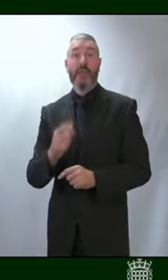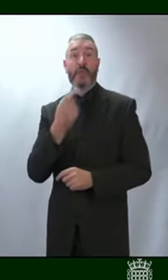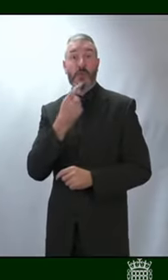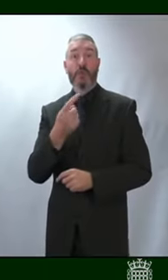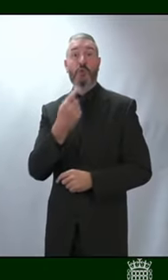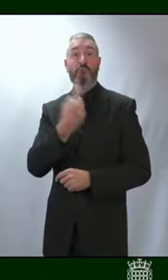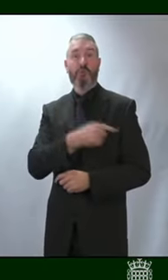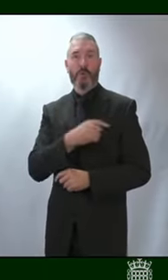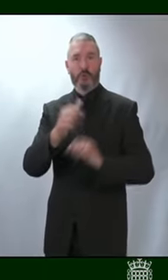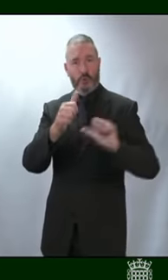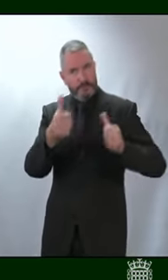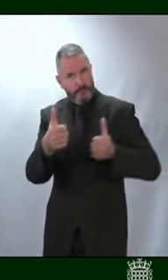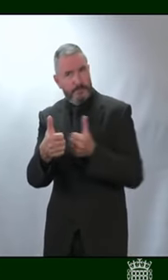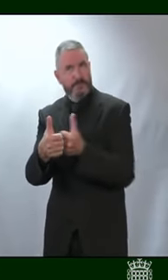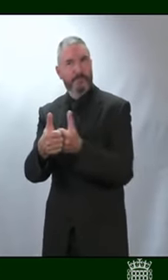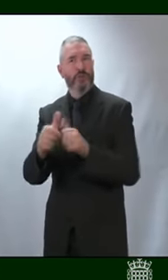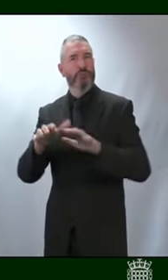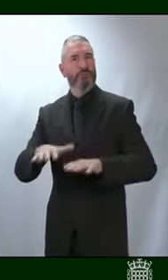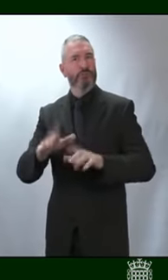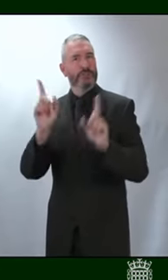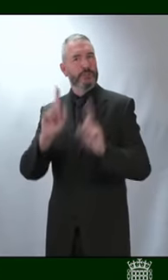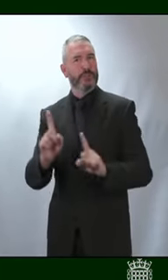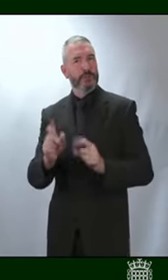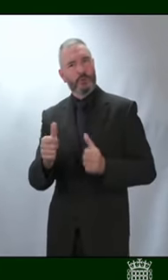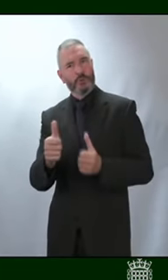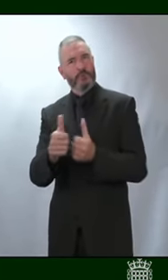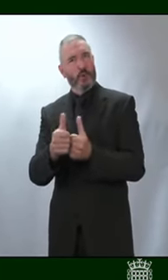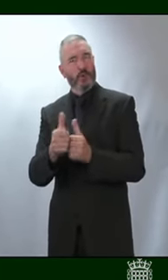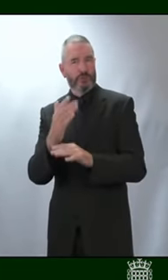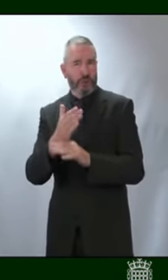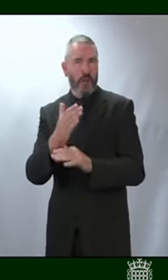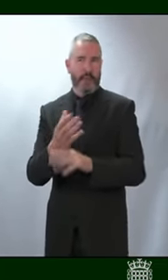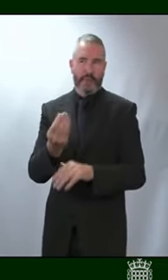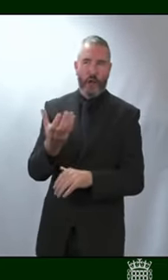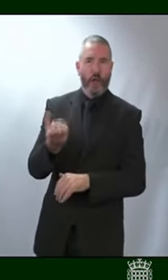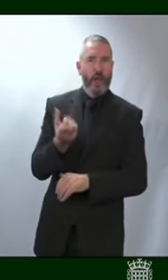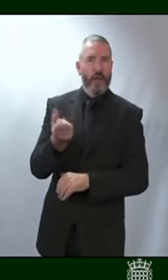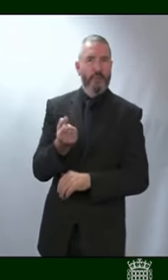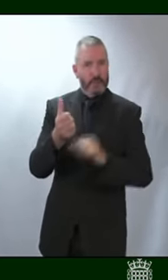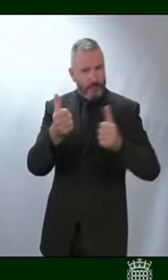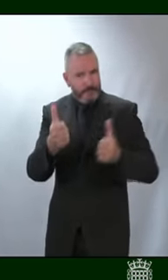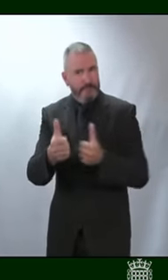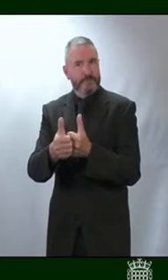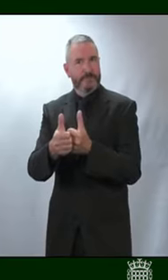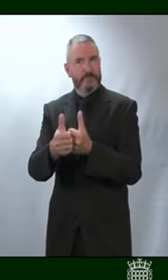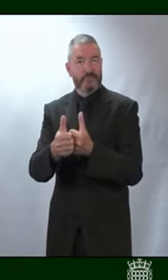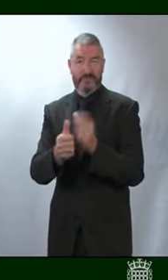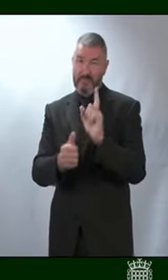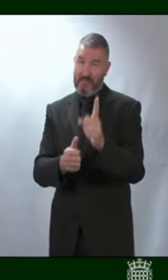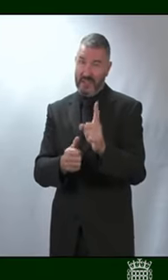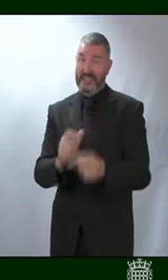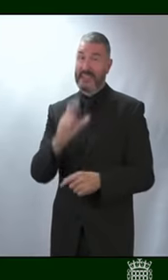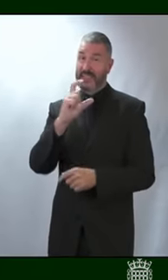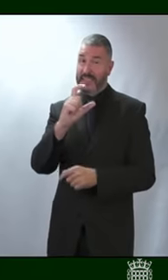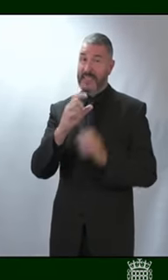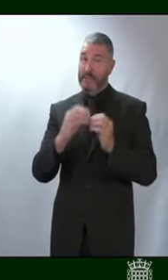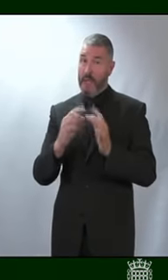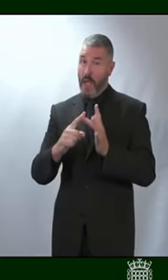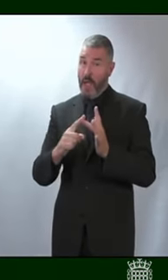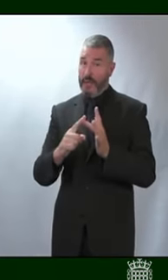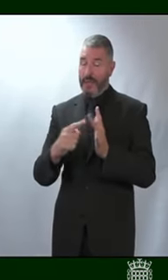your arms around the British people and support jobs and the economy. Now we know that the CBI and the